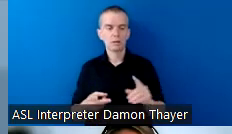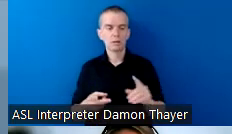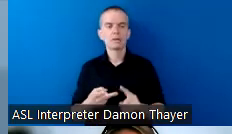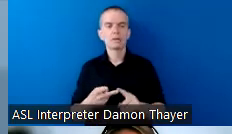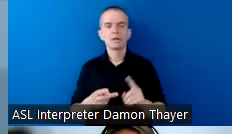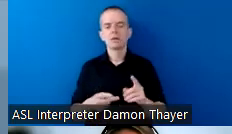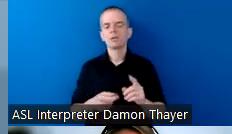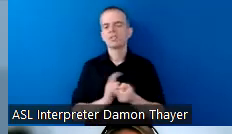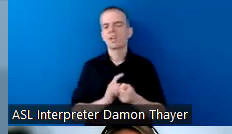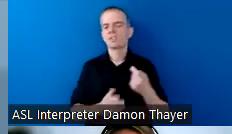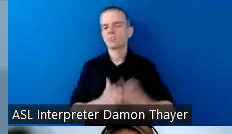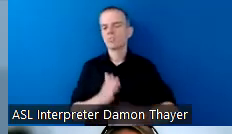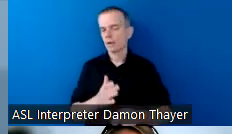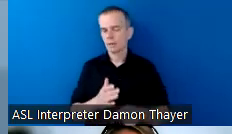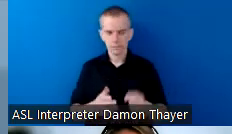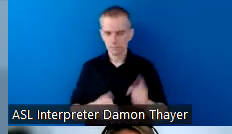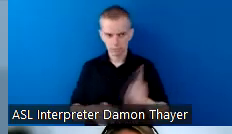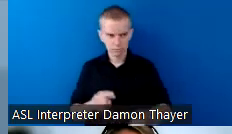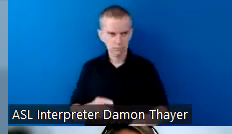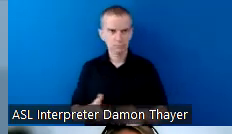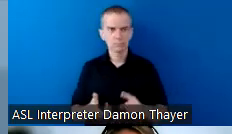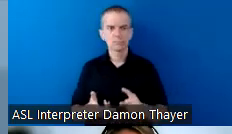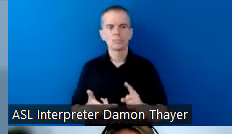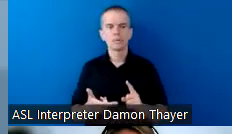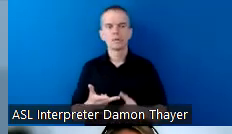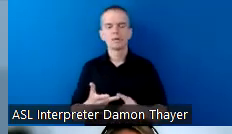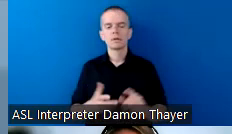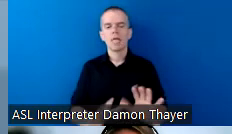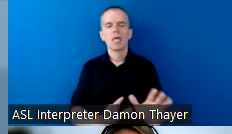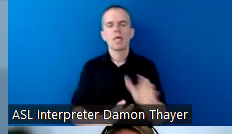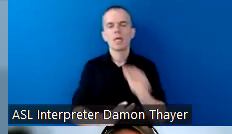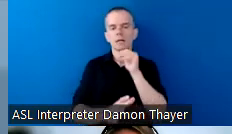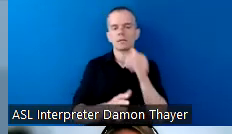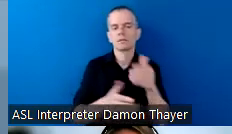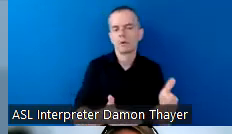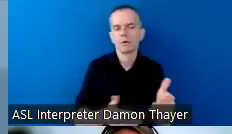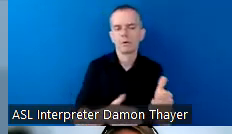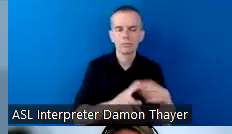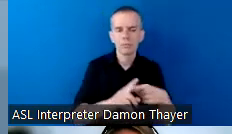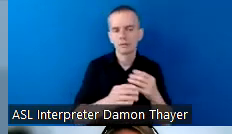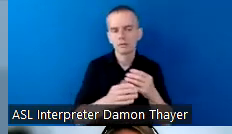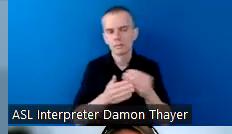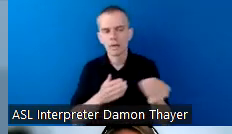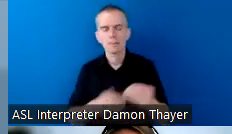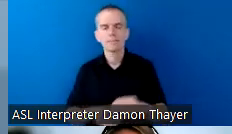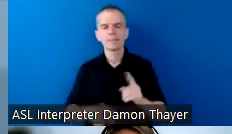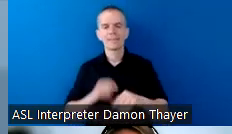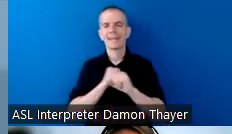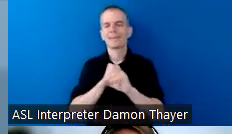price, may not discourage a person from renting or buying, may not advertise a preference of any kind.